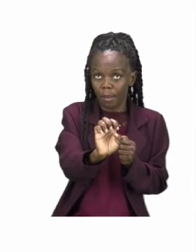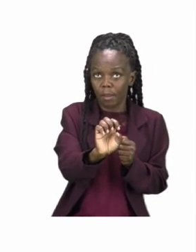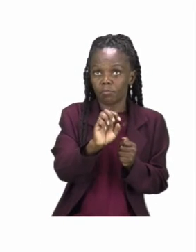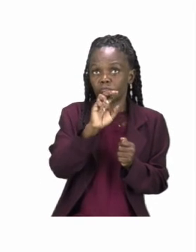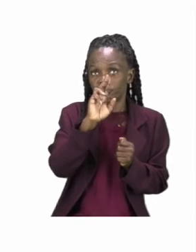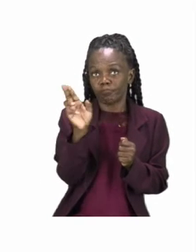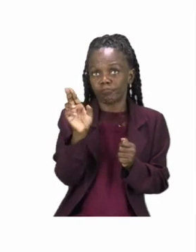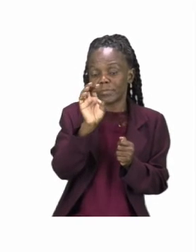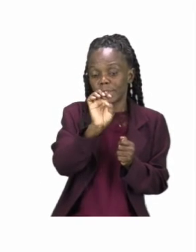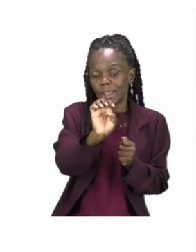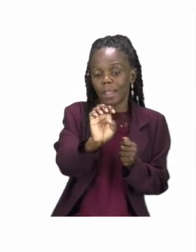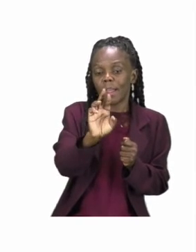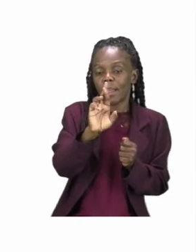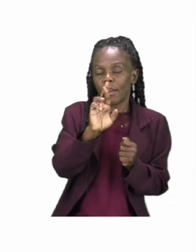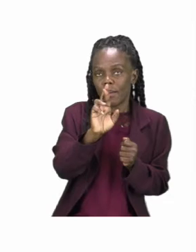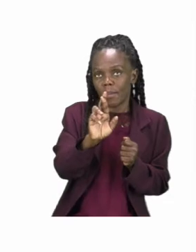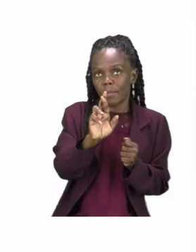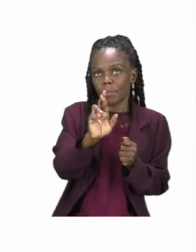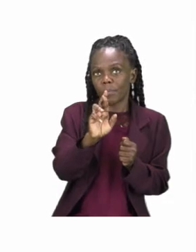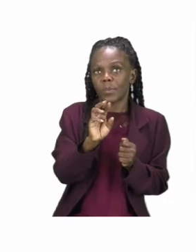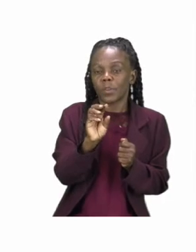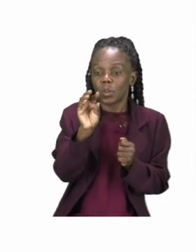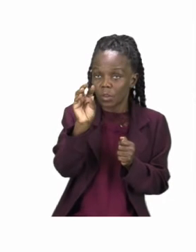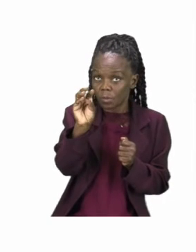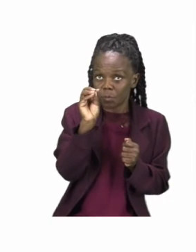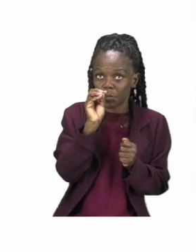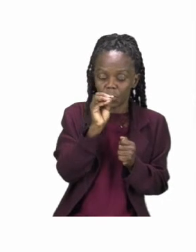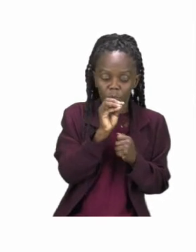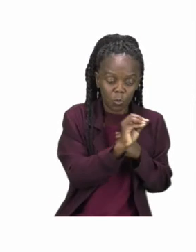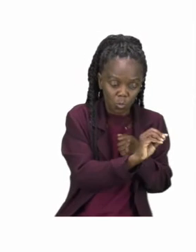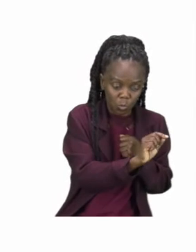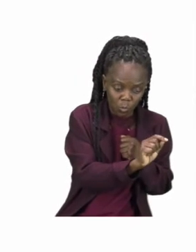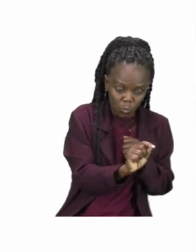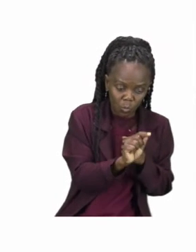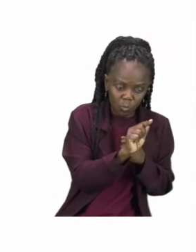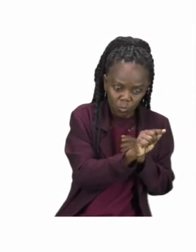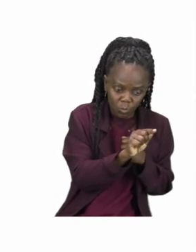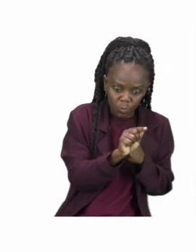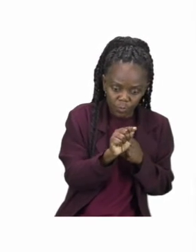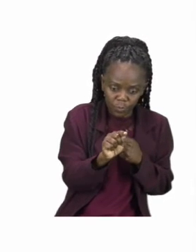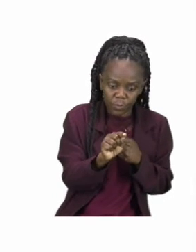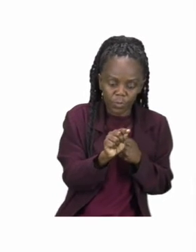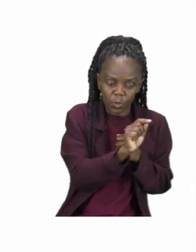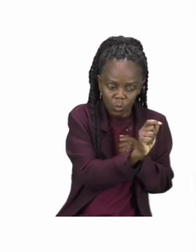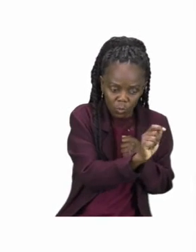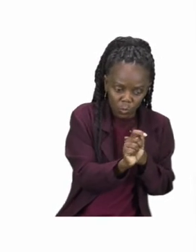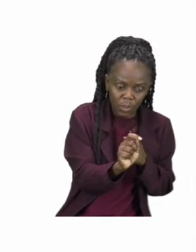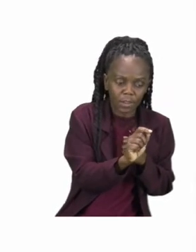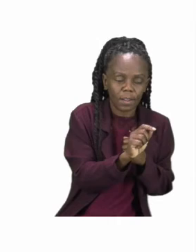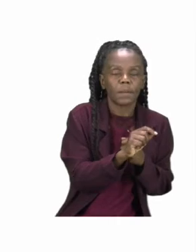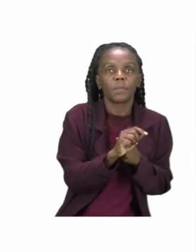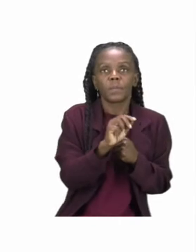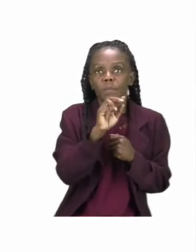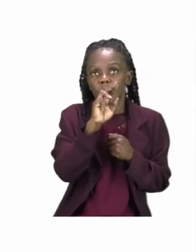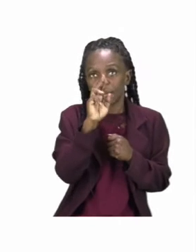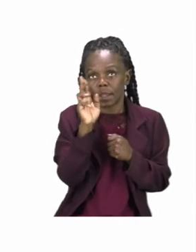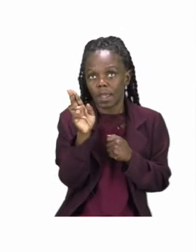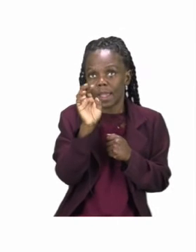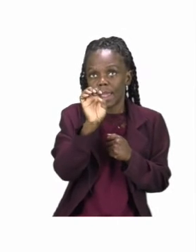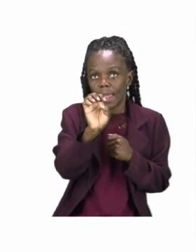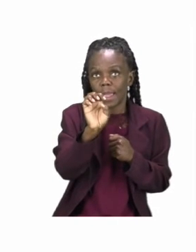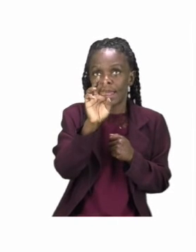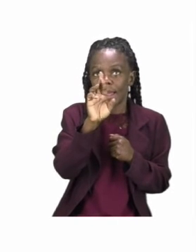that's over 10 million times a year. Another body part is our mouth. Say, Do you see